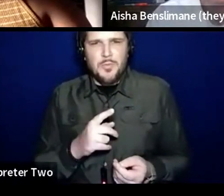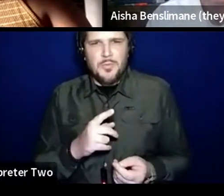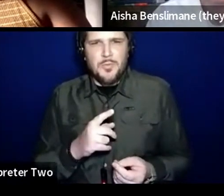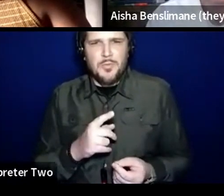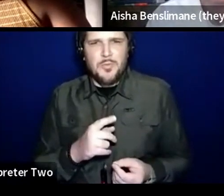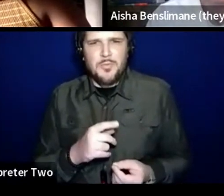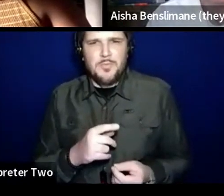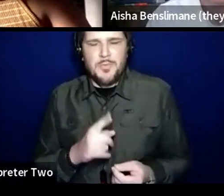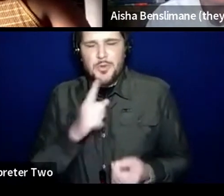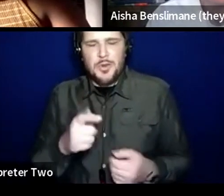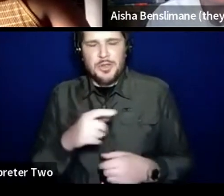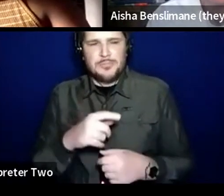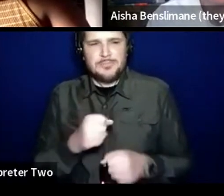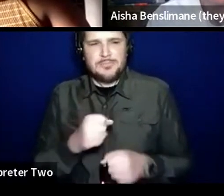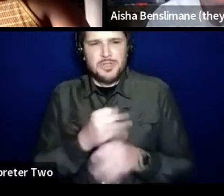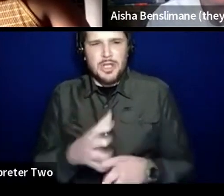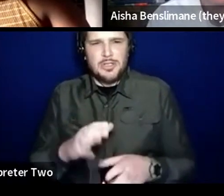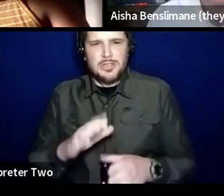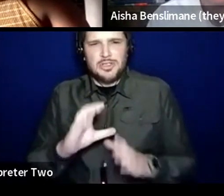producing a culture of